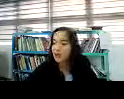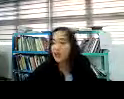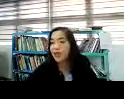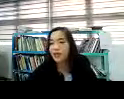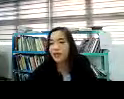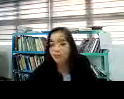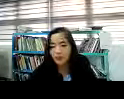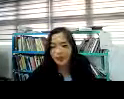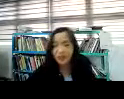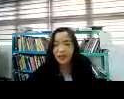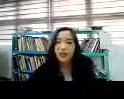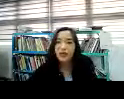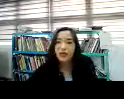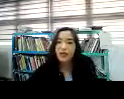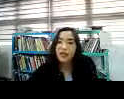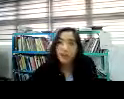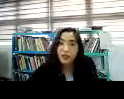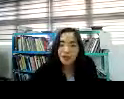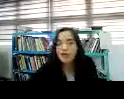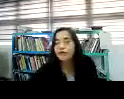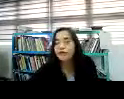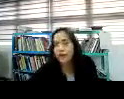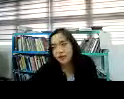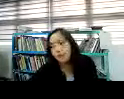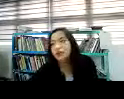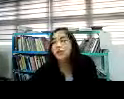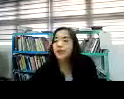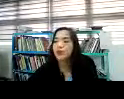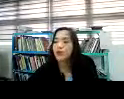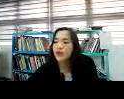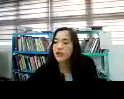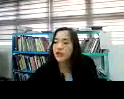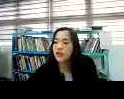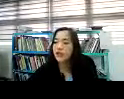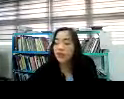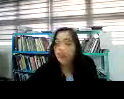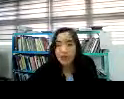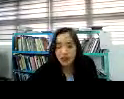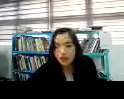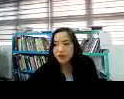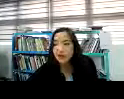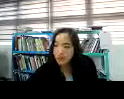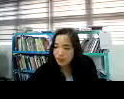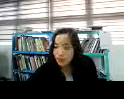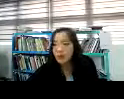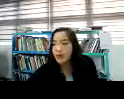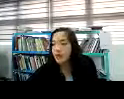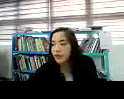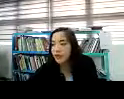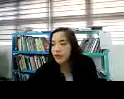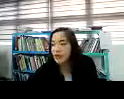material na gusto lang nating lumabas sa result. So for example, gusto po natin is mga articles about that